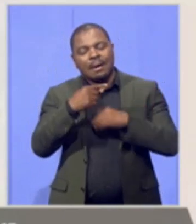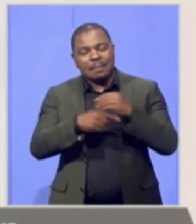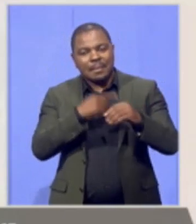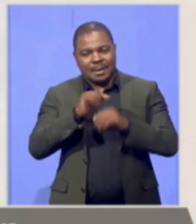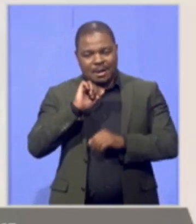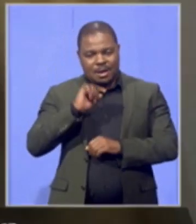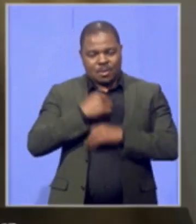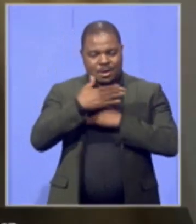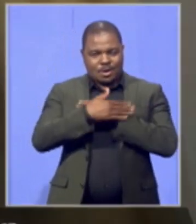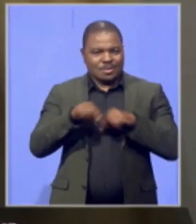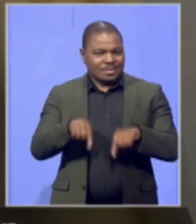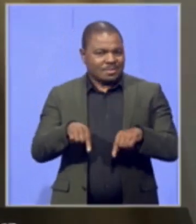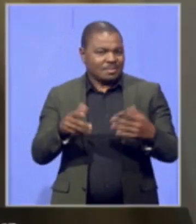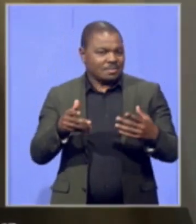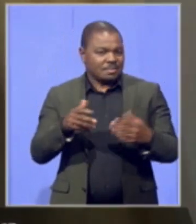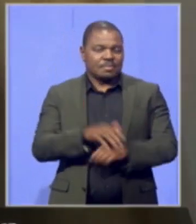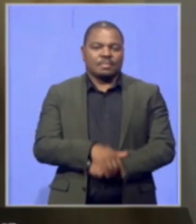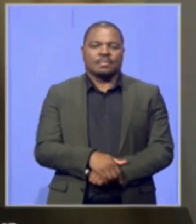our great nation.